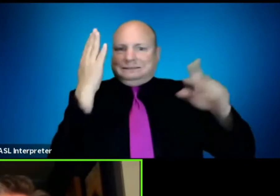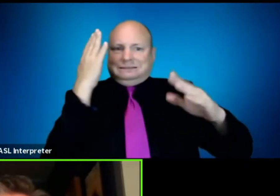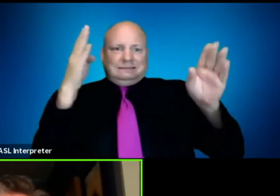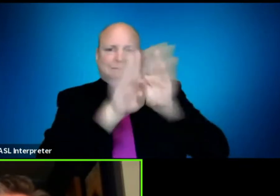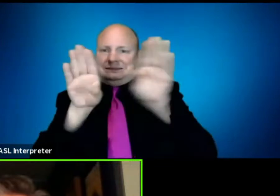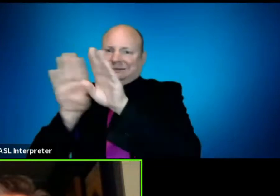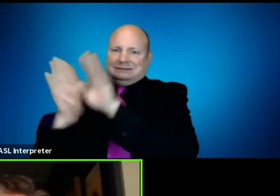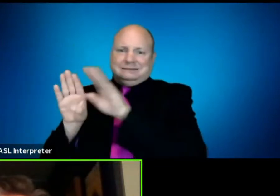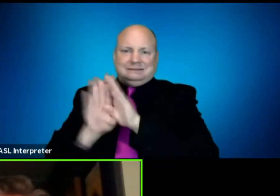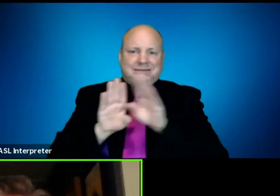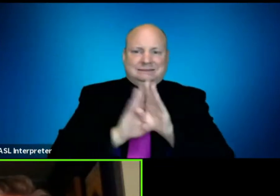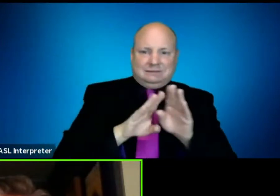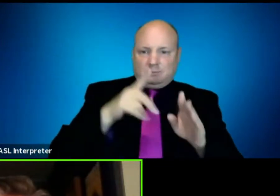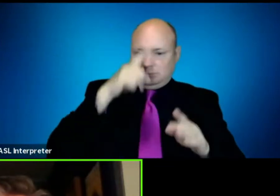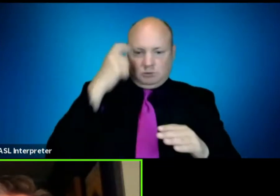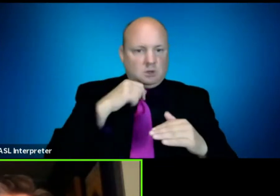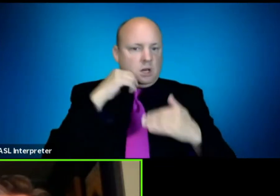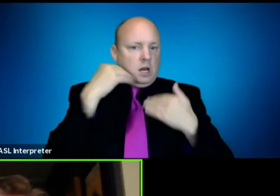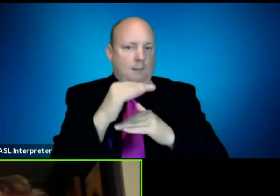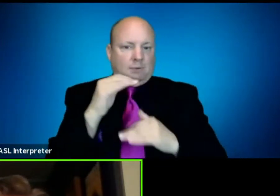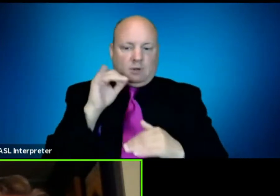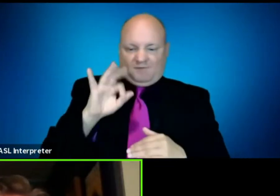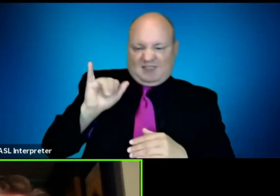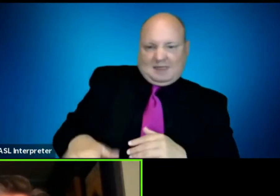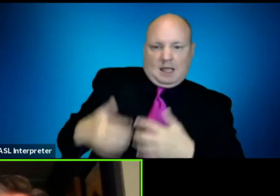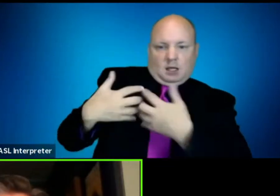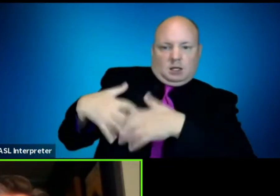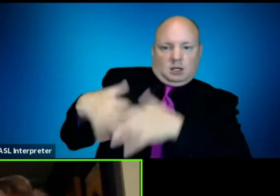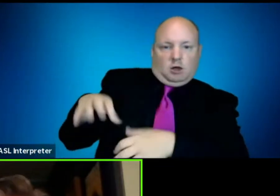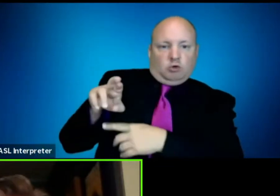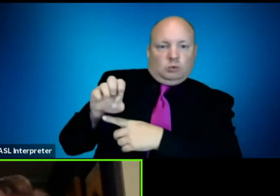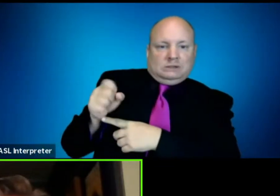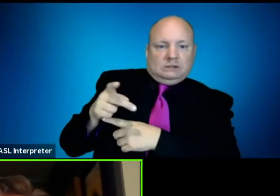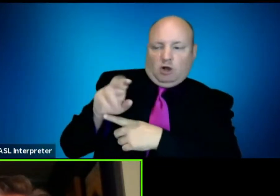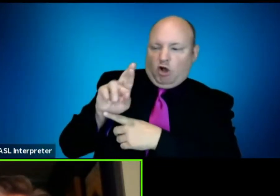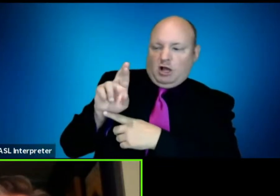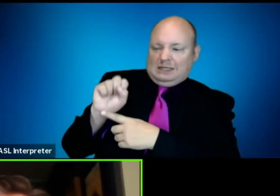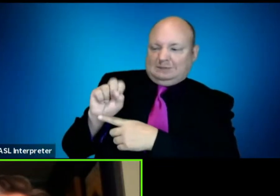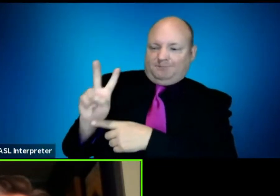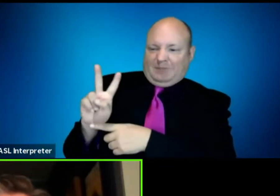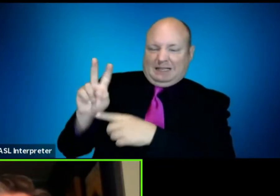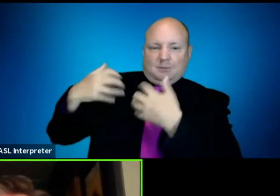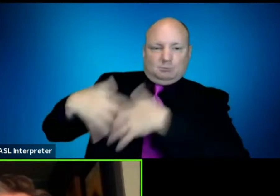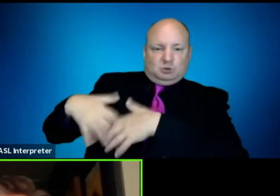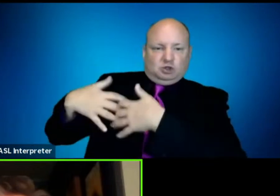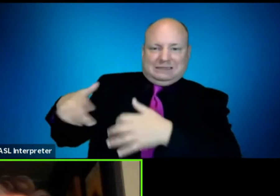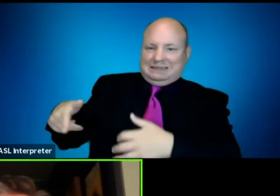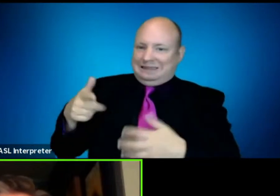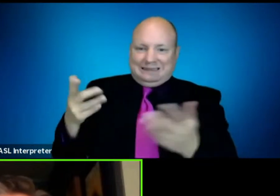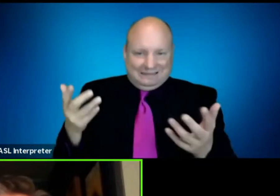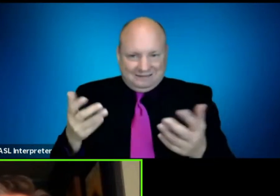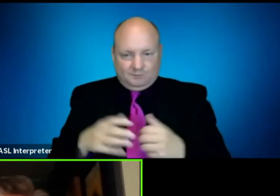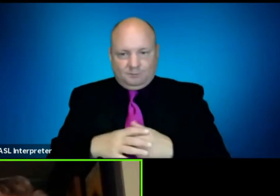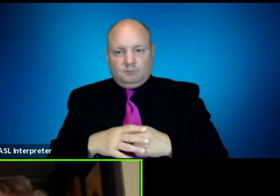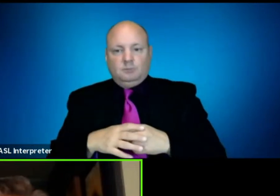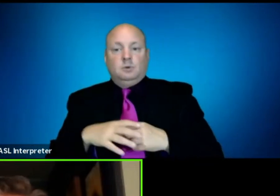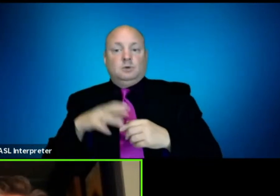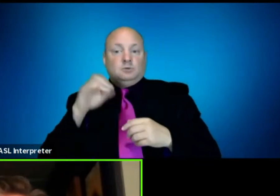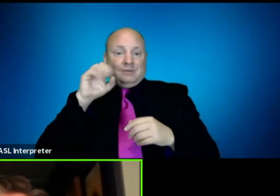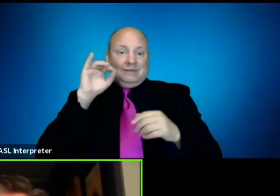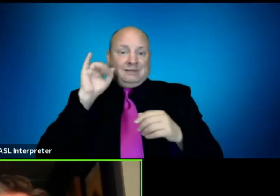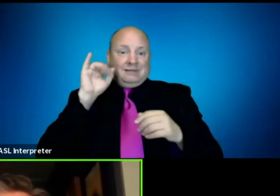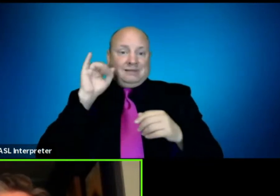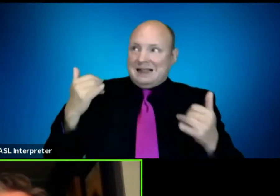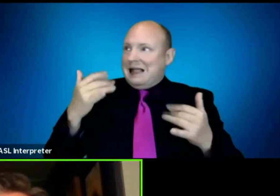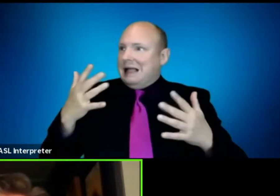with people as much as we were previously. When we did, we were often wearing masks. We were much more cautious about washing our hands